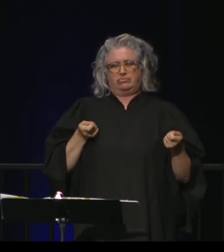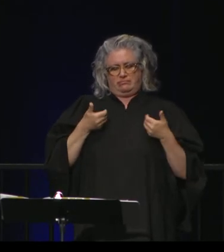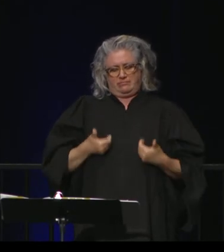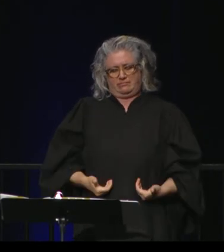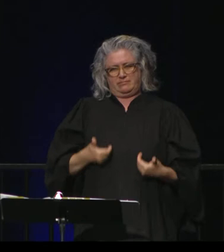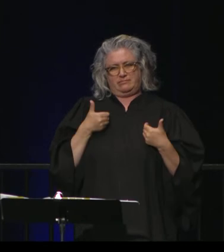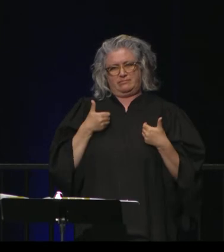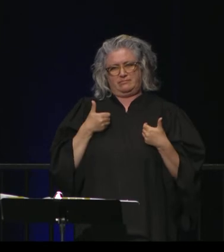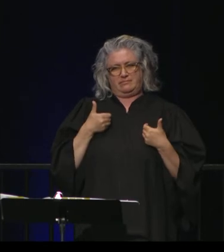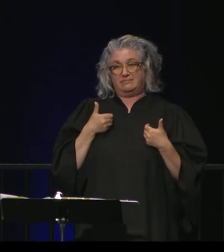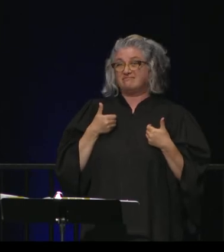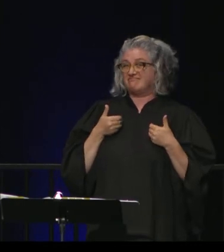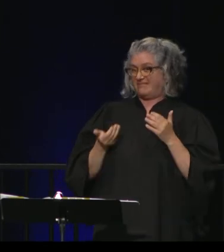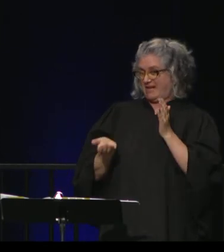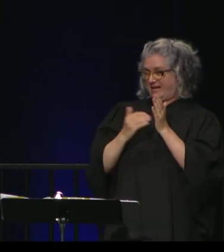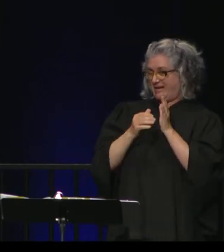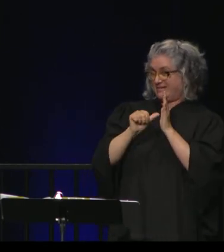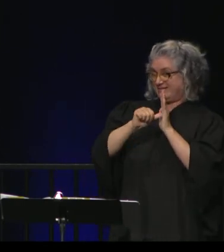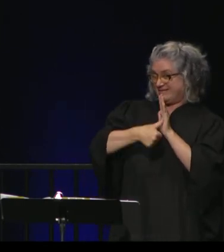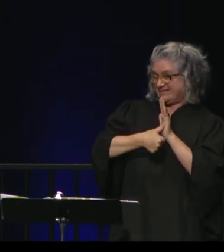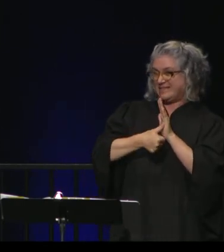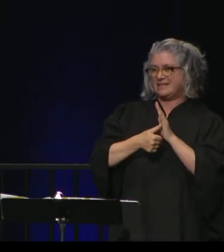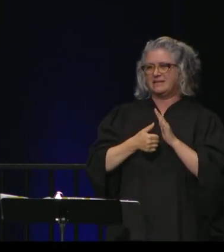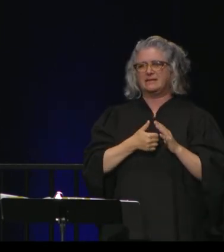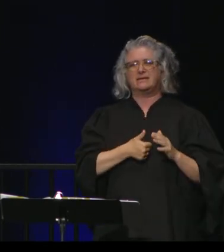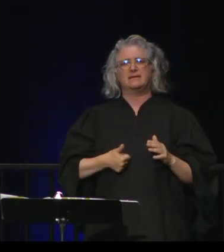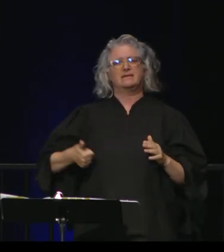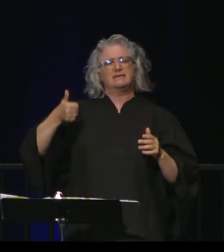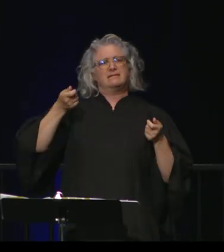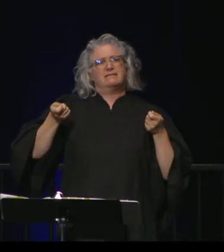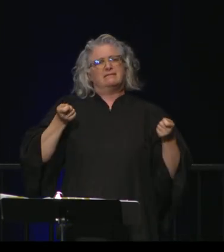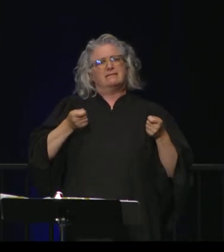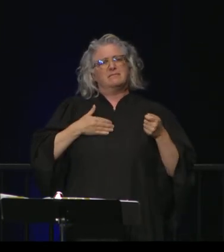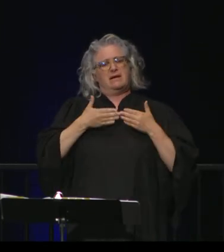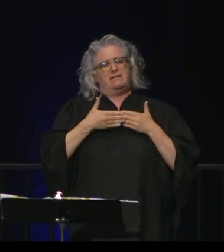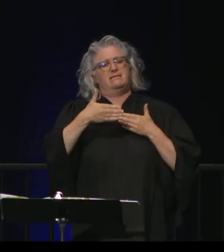I am the master of my fate. I am the captain of my soul.